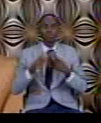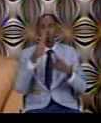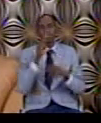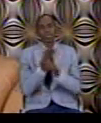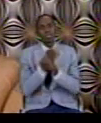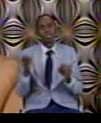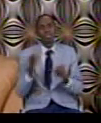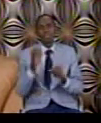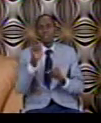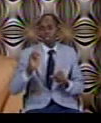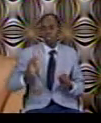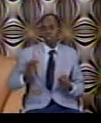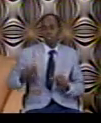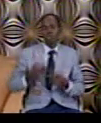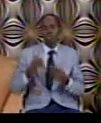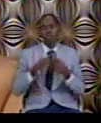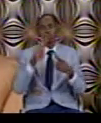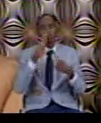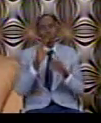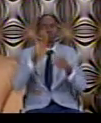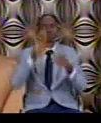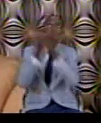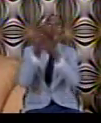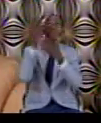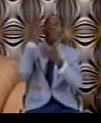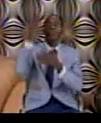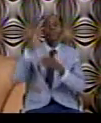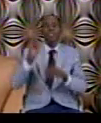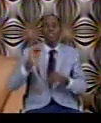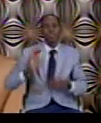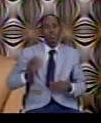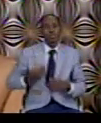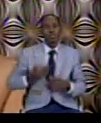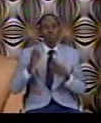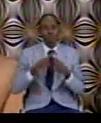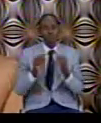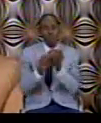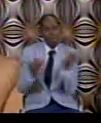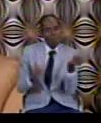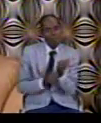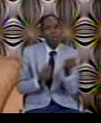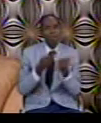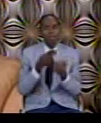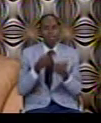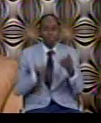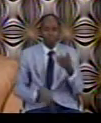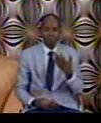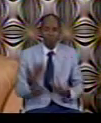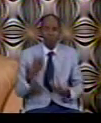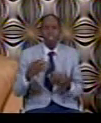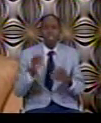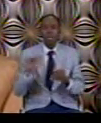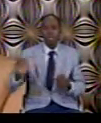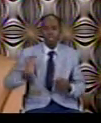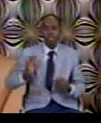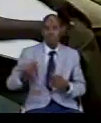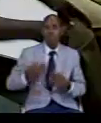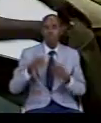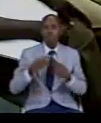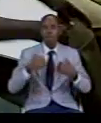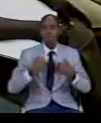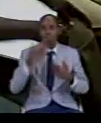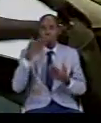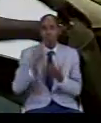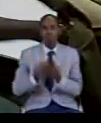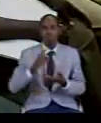soul to get to heaven. A soul to avoid hell. And a soul to be in relationship with the Almighty God forever and